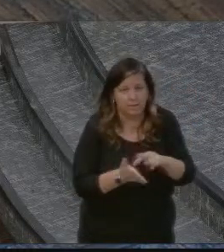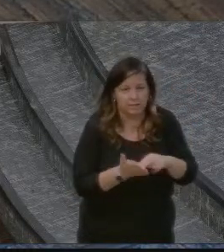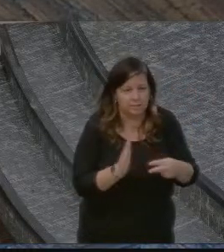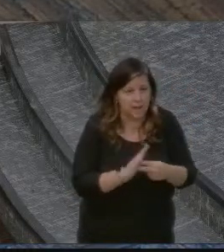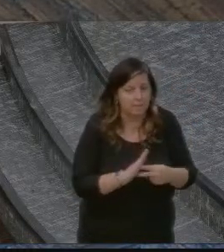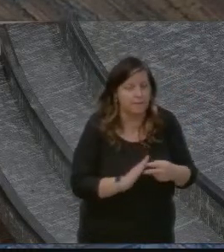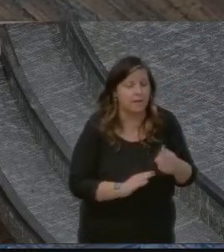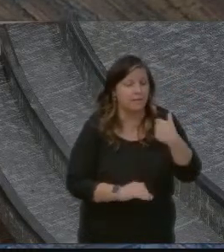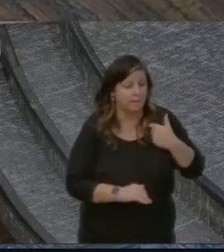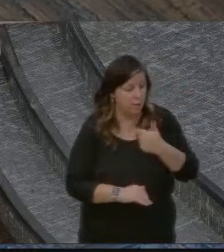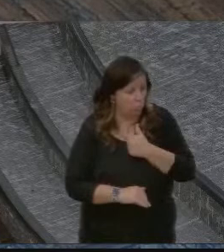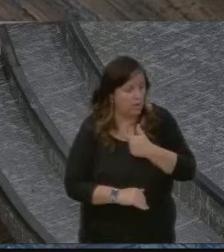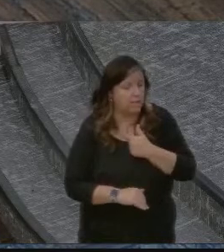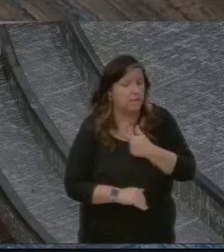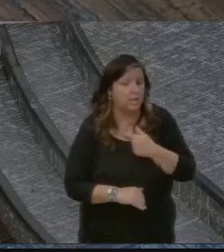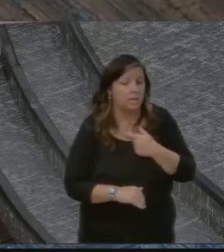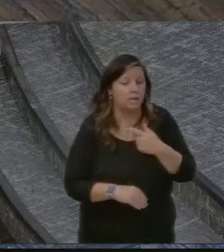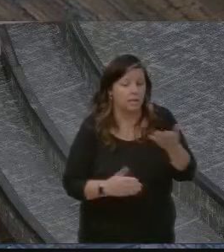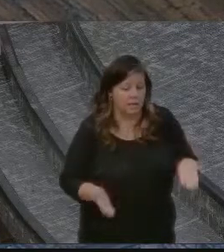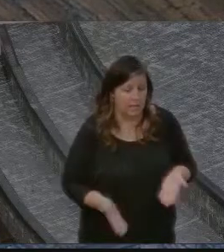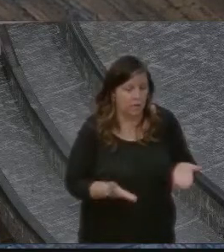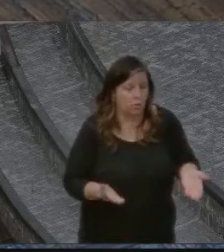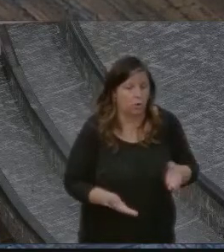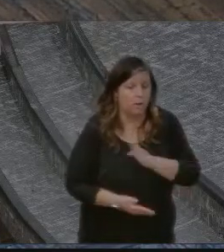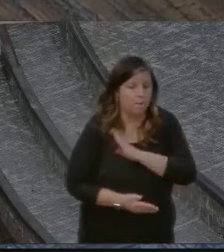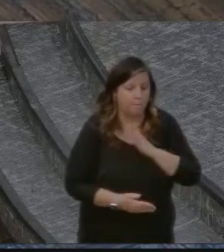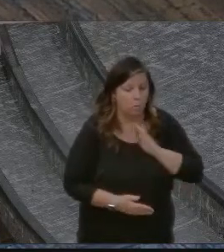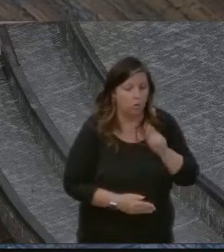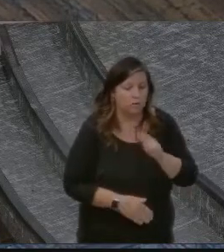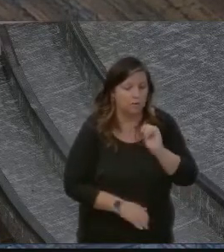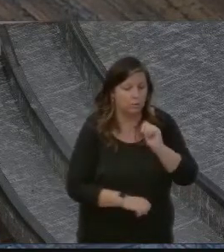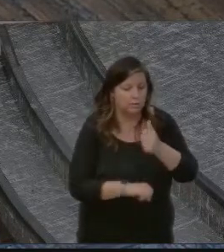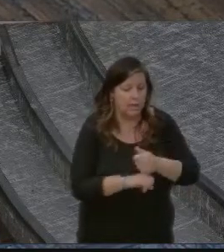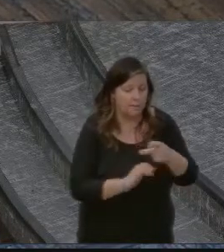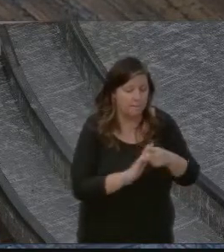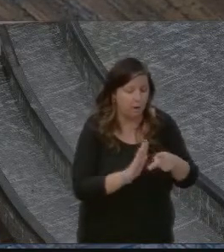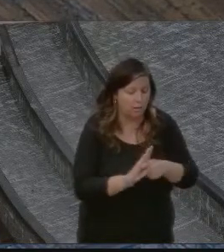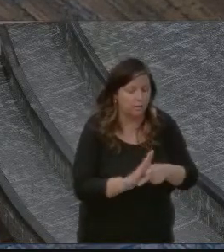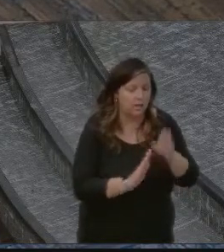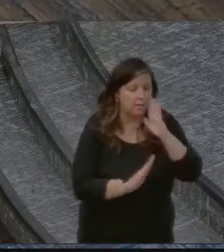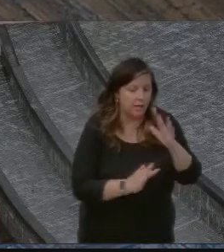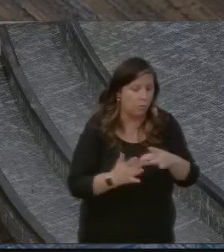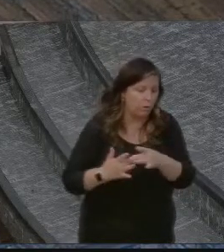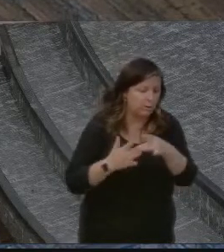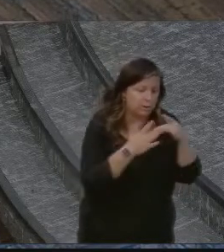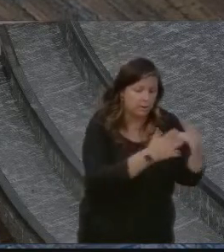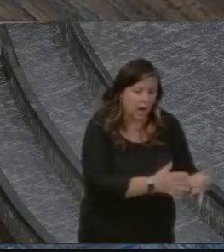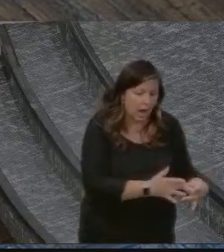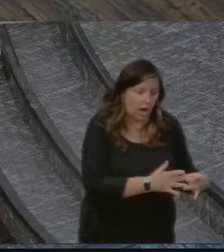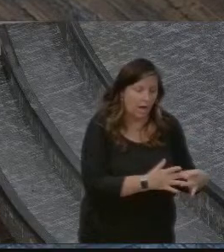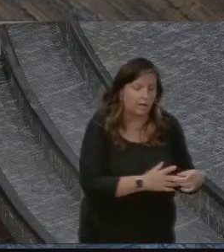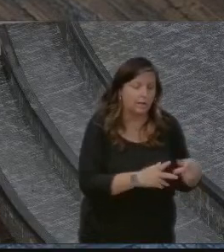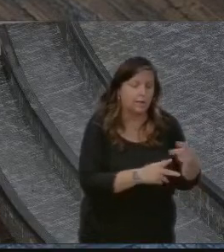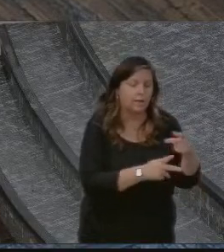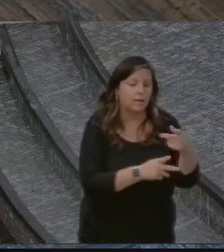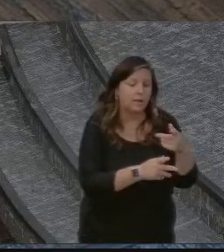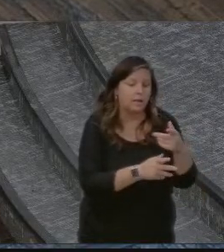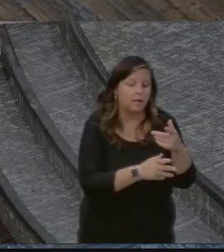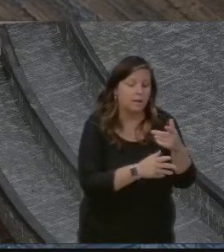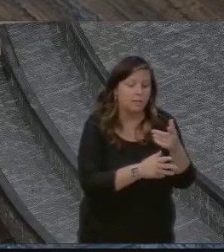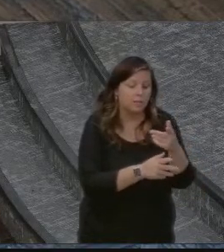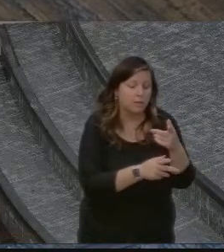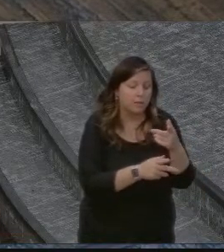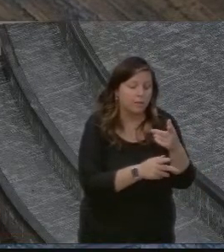set policy that guided whoever, the superintendent, to make sure that the